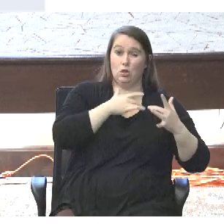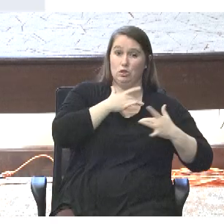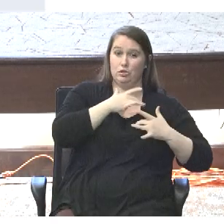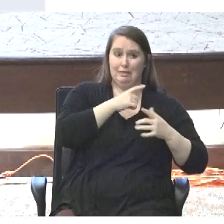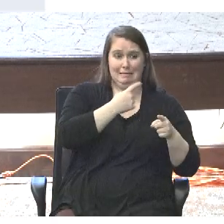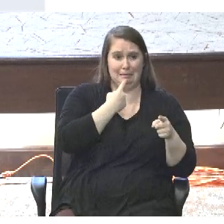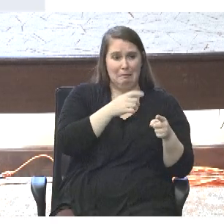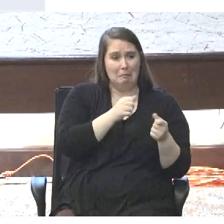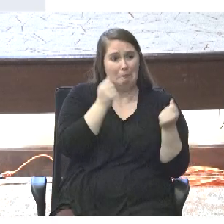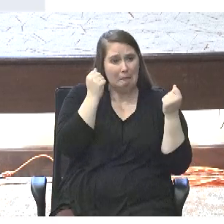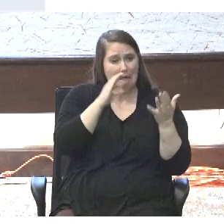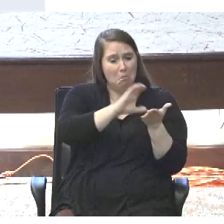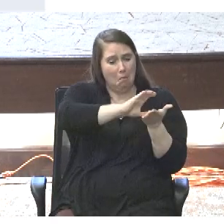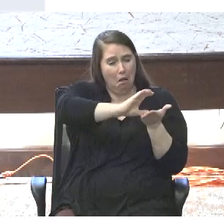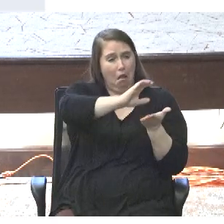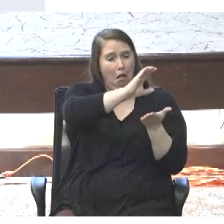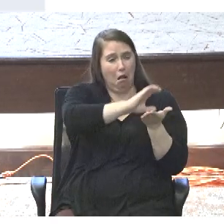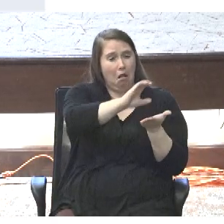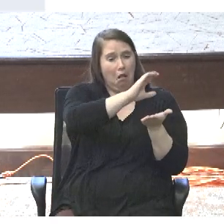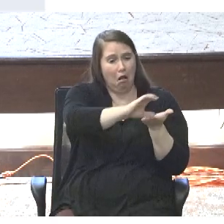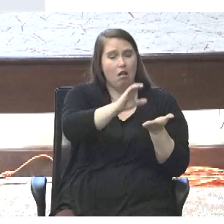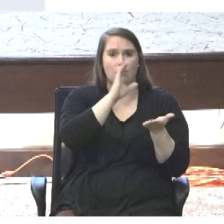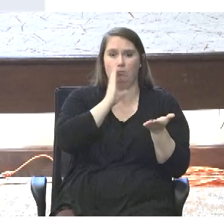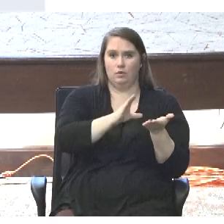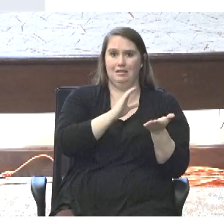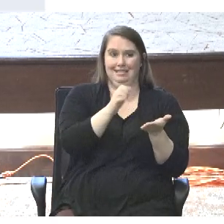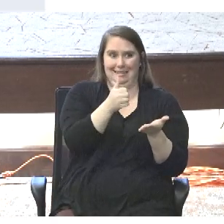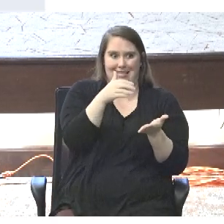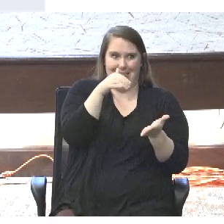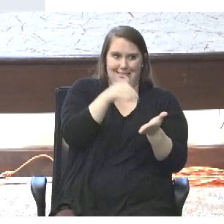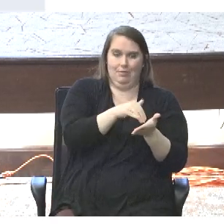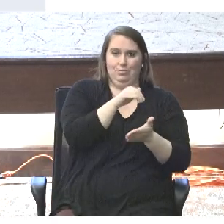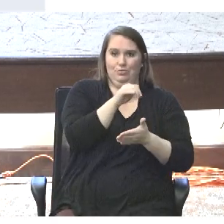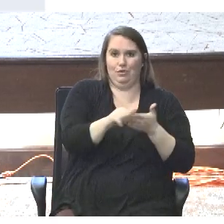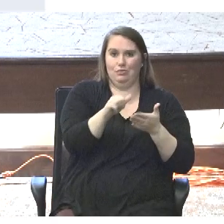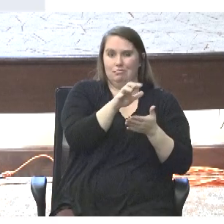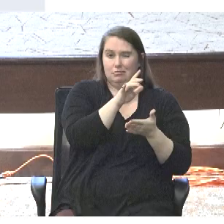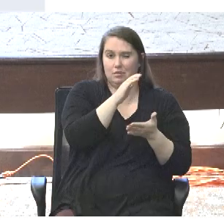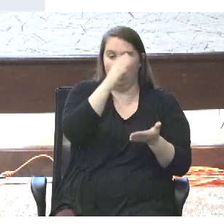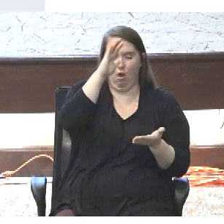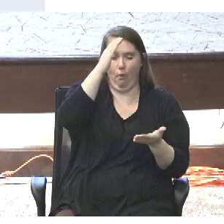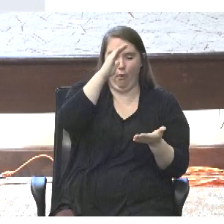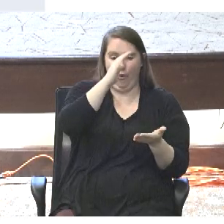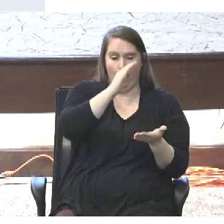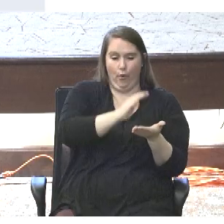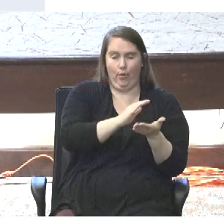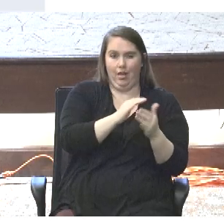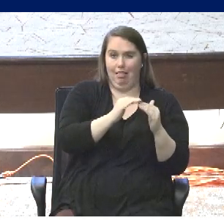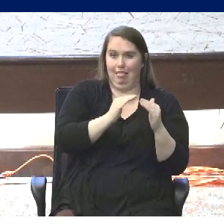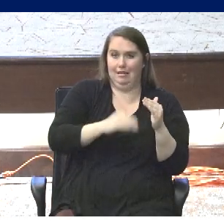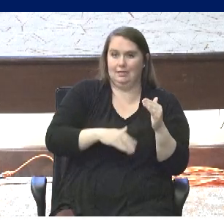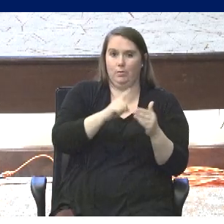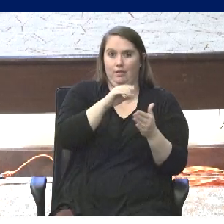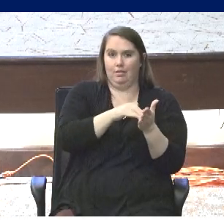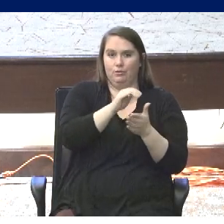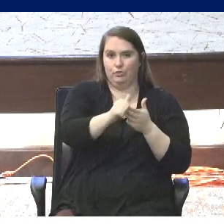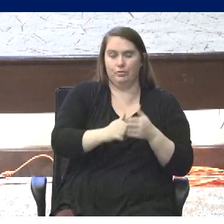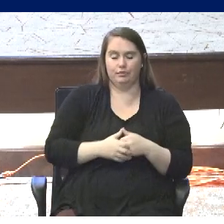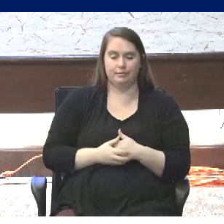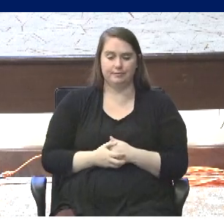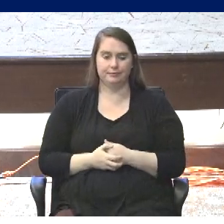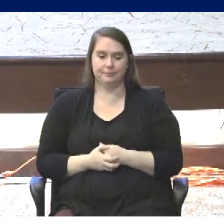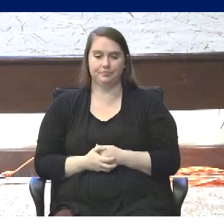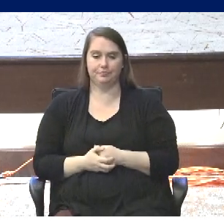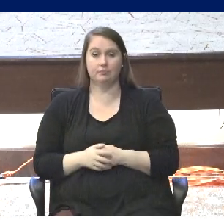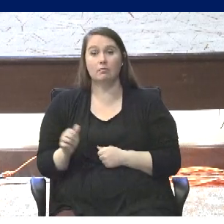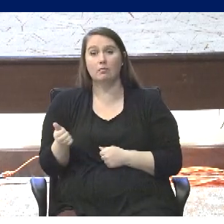of thousands of dollars, but in working over the last 3 years, we've got that down to less than $1,000. Another